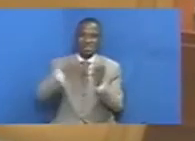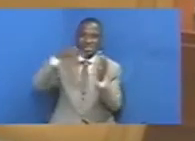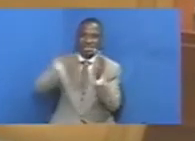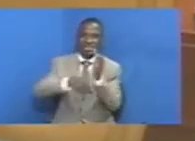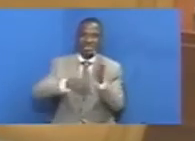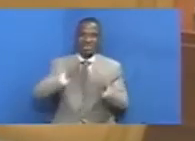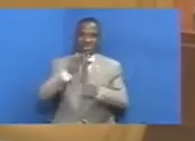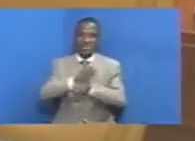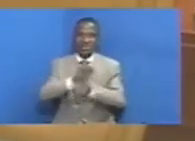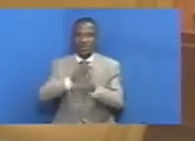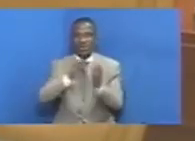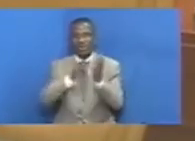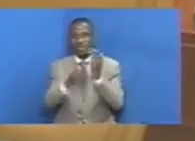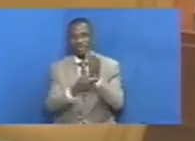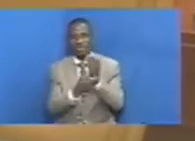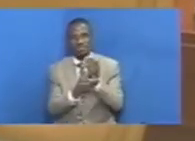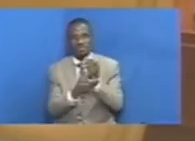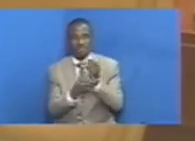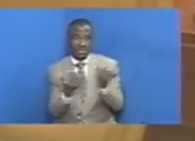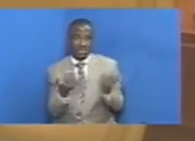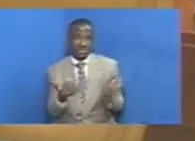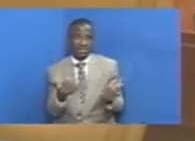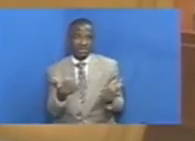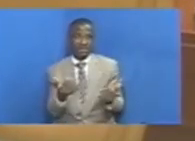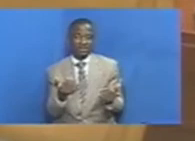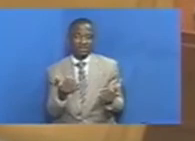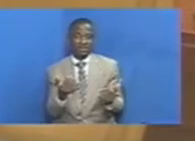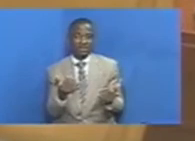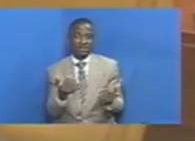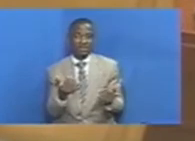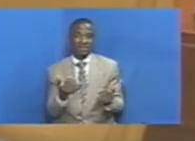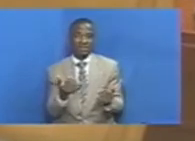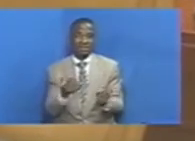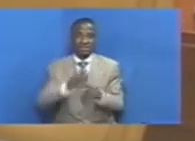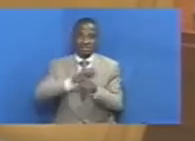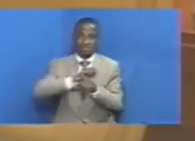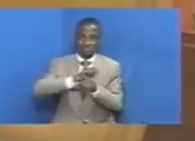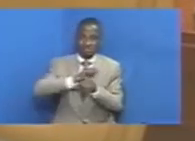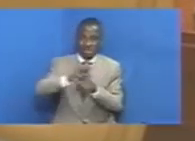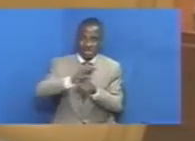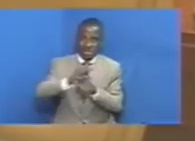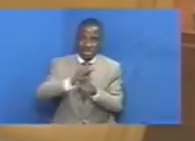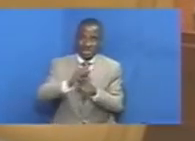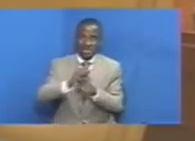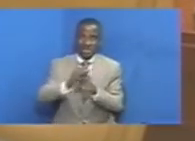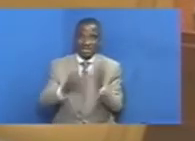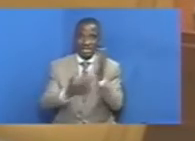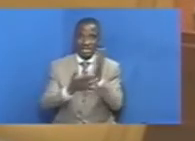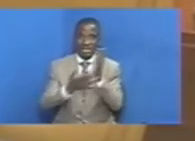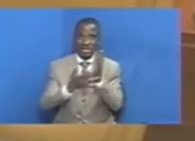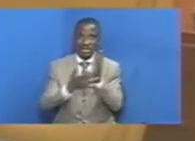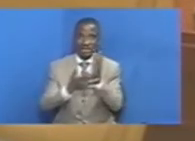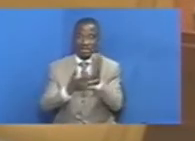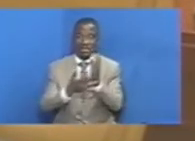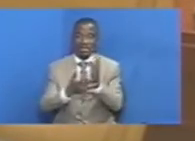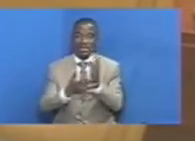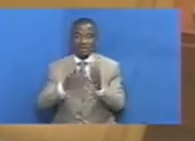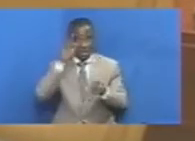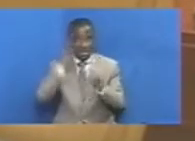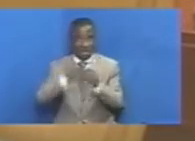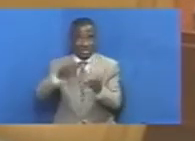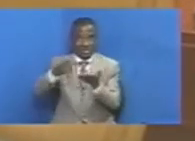construction program. Mr. Speaker, the training and technology transfer aspect of the contract is not